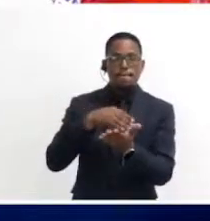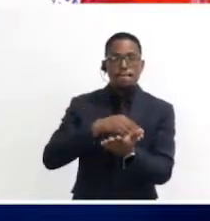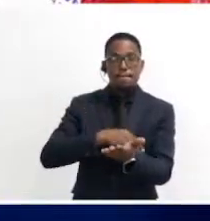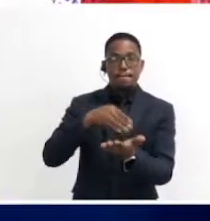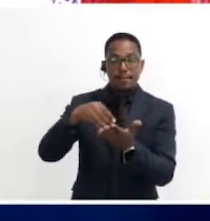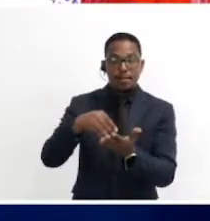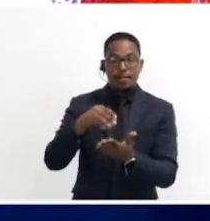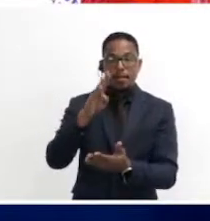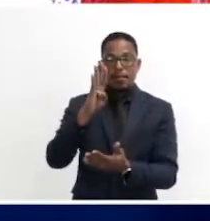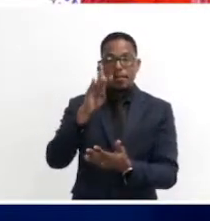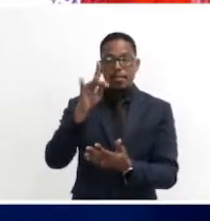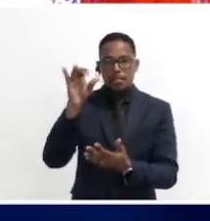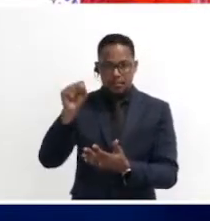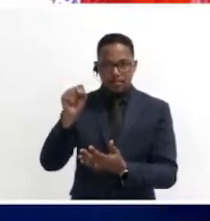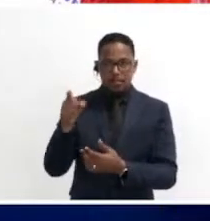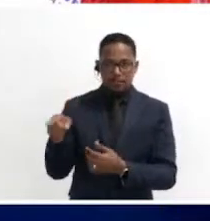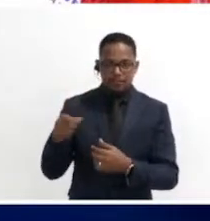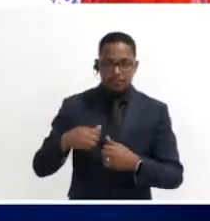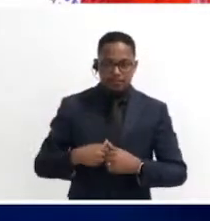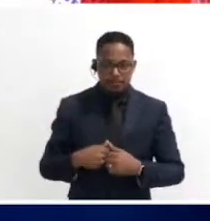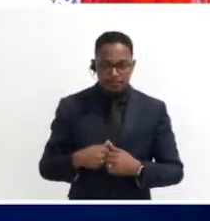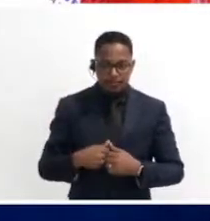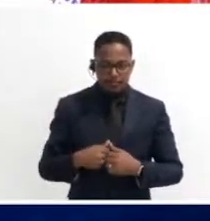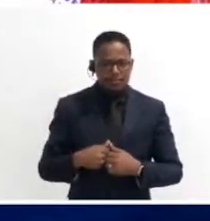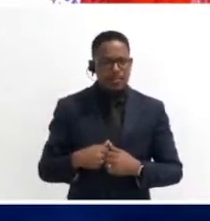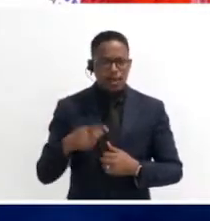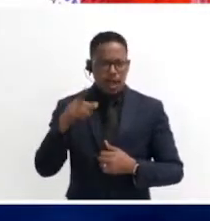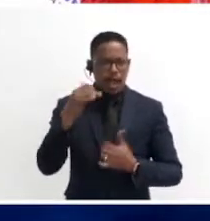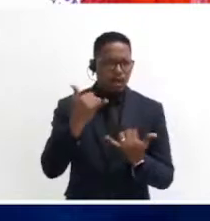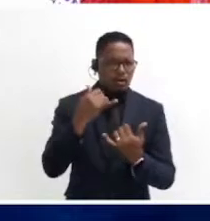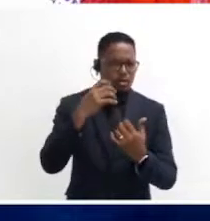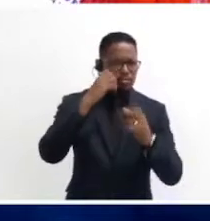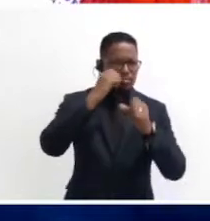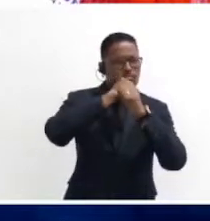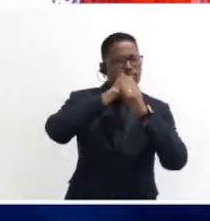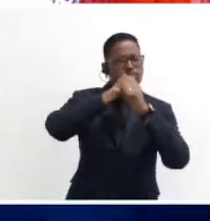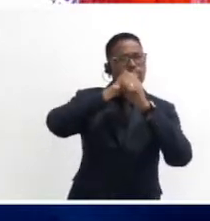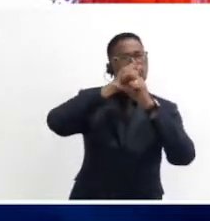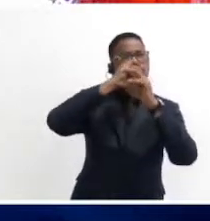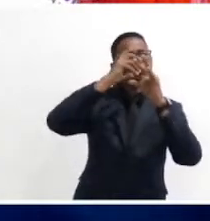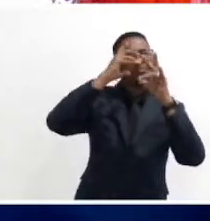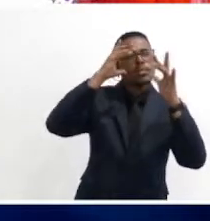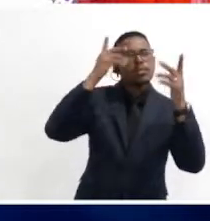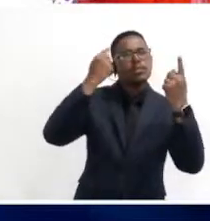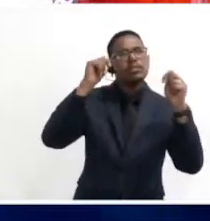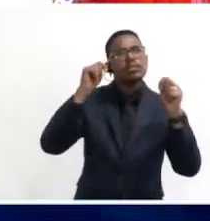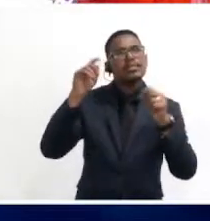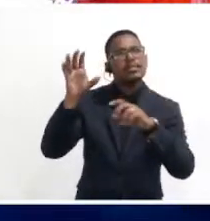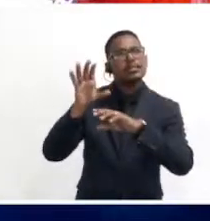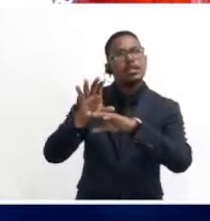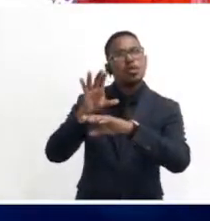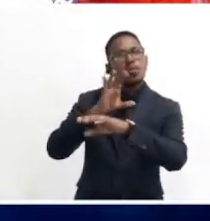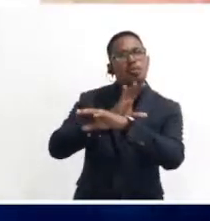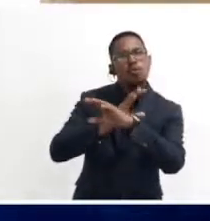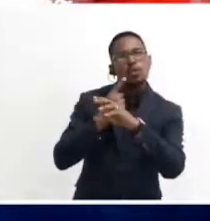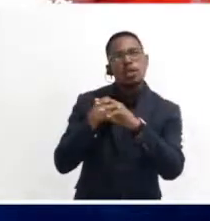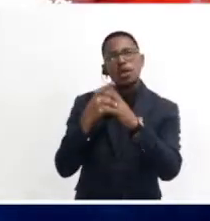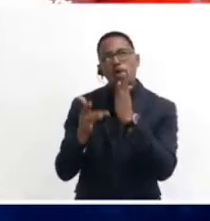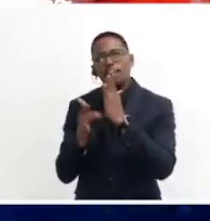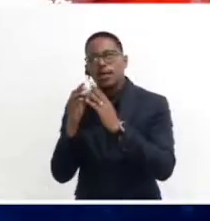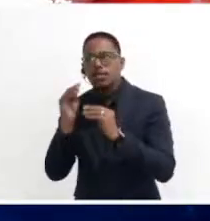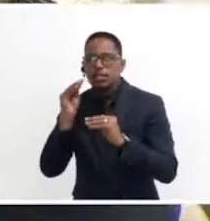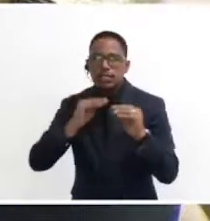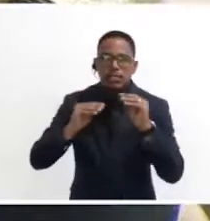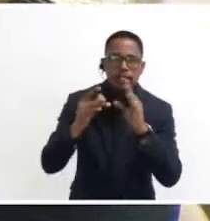But if you can imagine trying to make a modern computer today with that old technology, you would